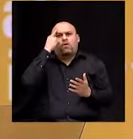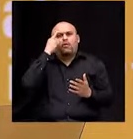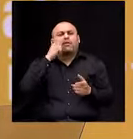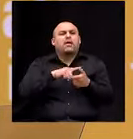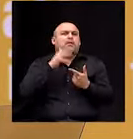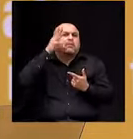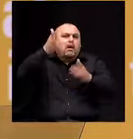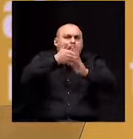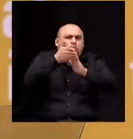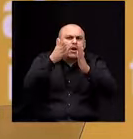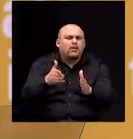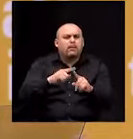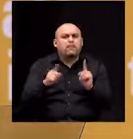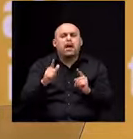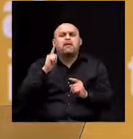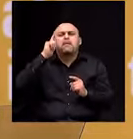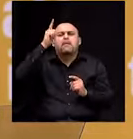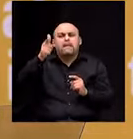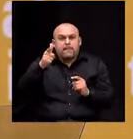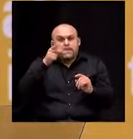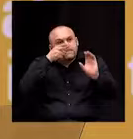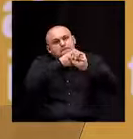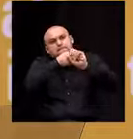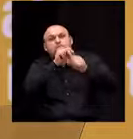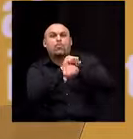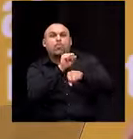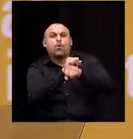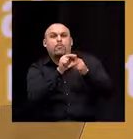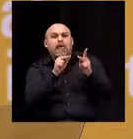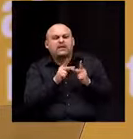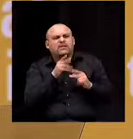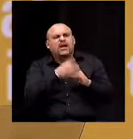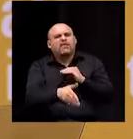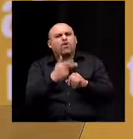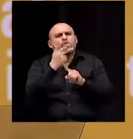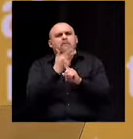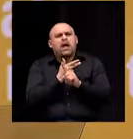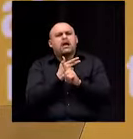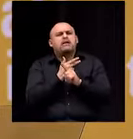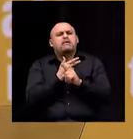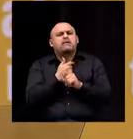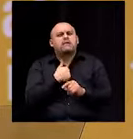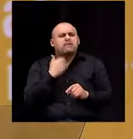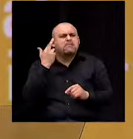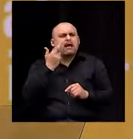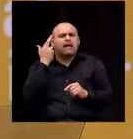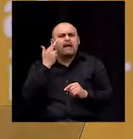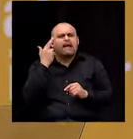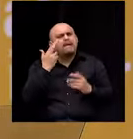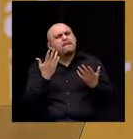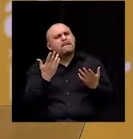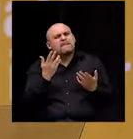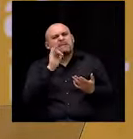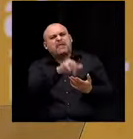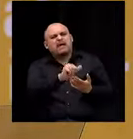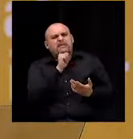operator, but when I got into the workplace, after 3 months, I realized it wasn't